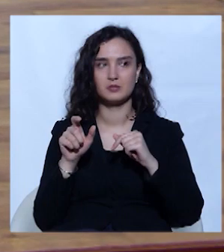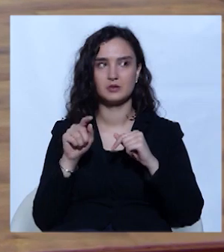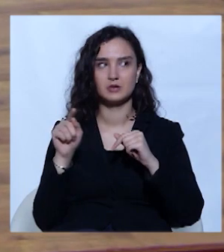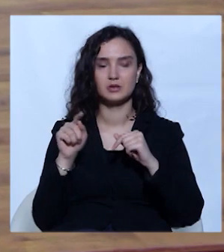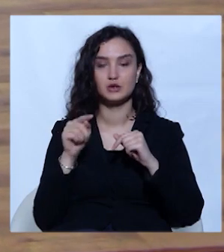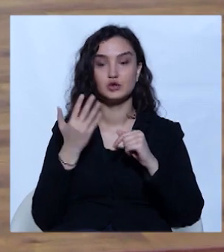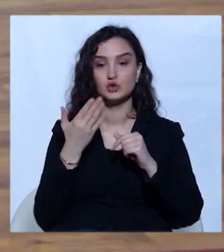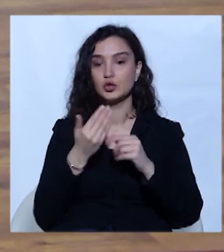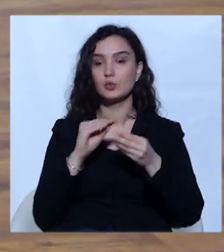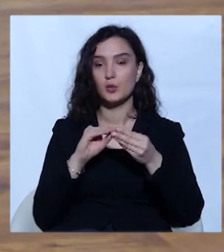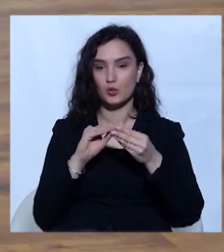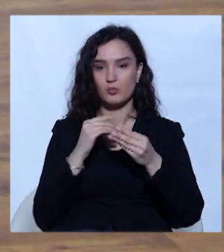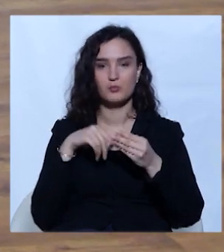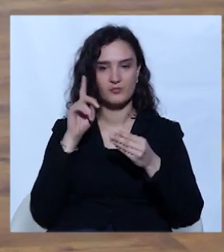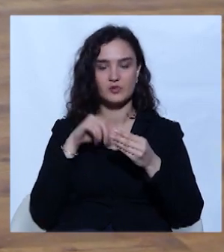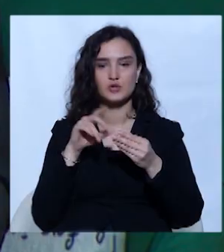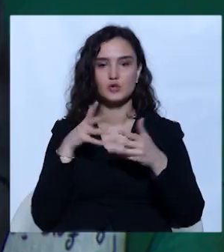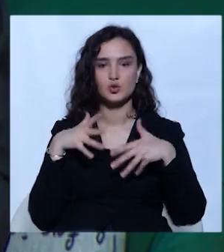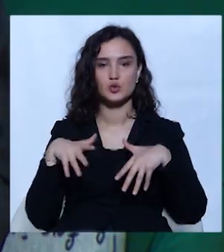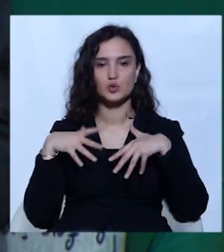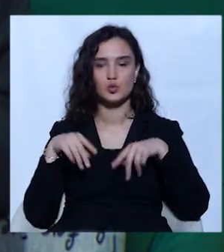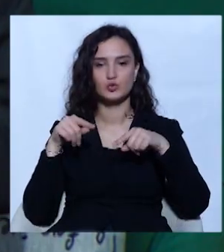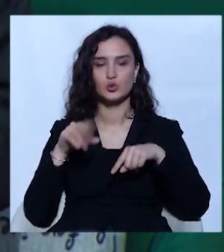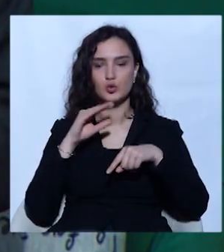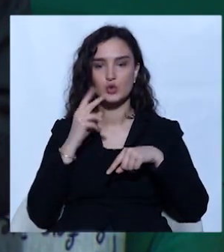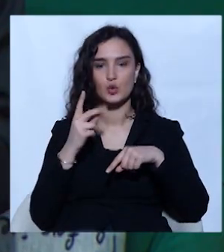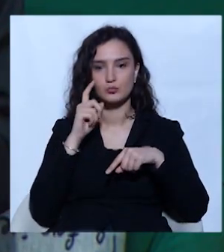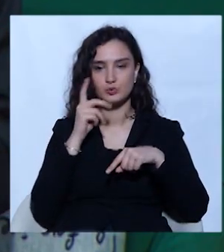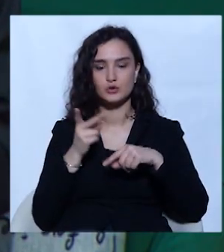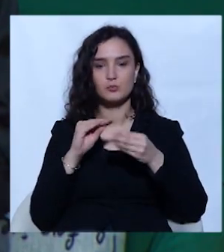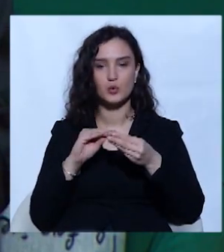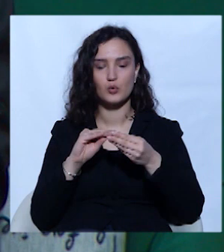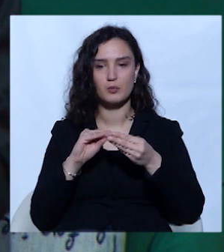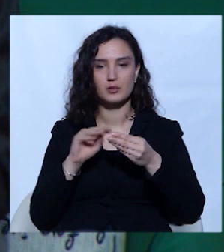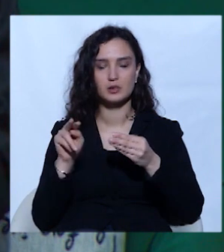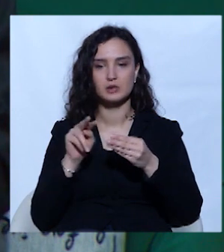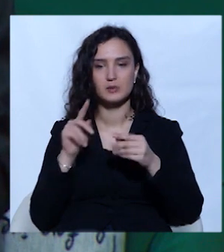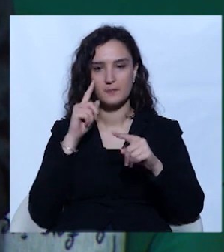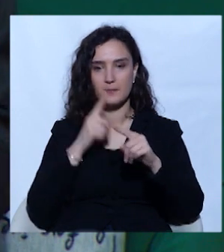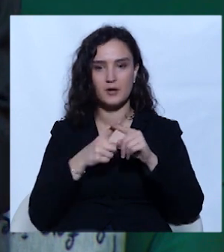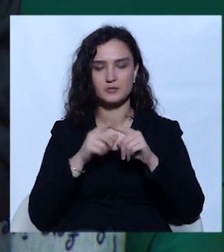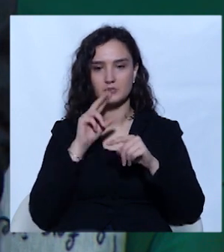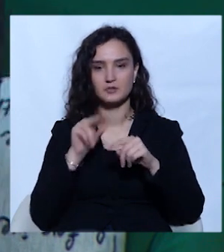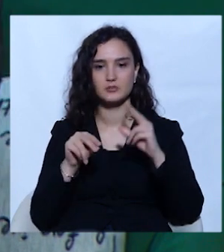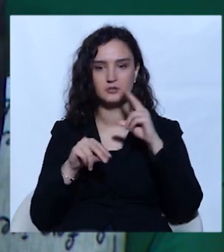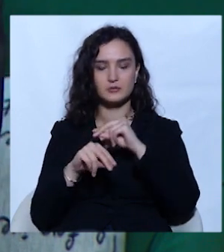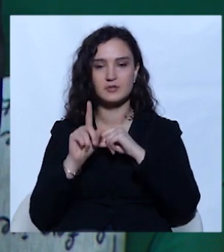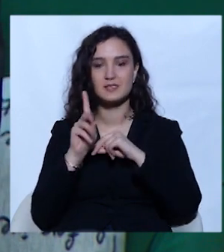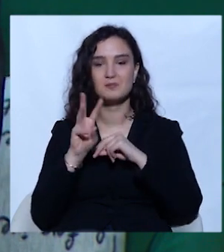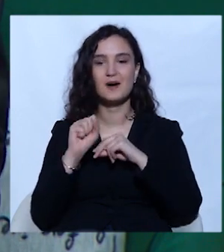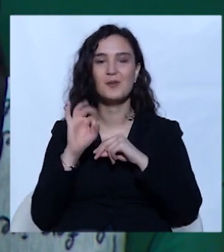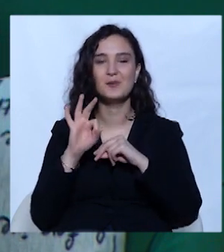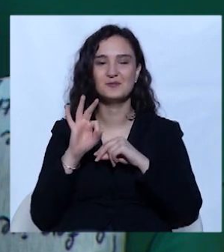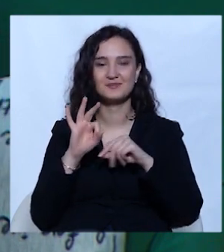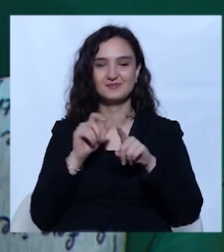might be your friends. I know in Georgia that when two guys are friends, you call each other brothers, you call each other dzmal.